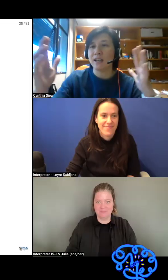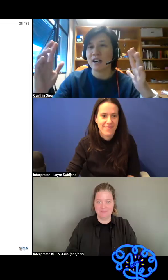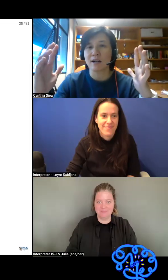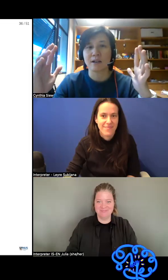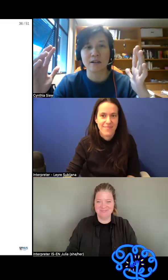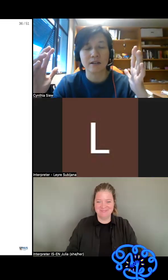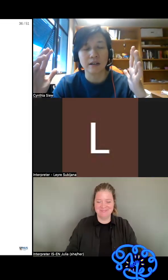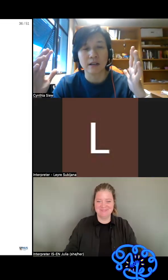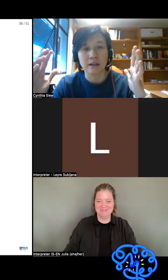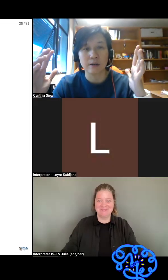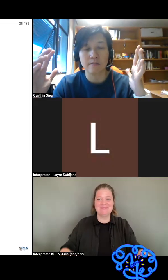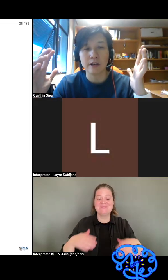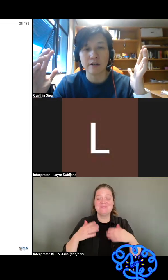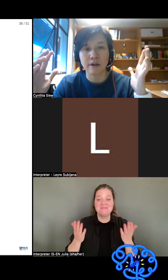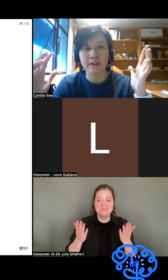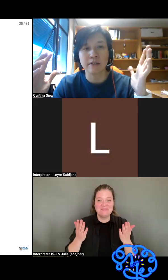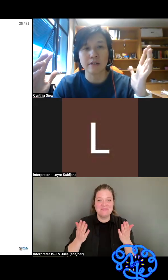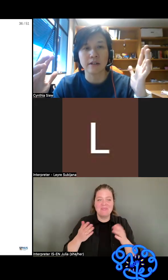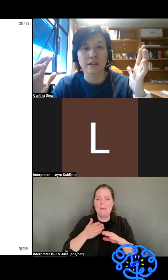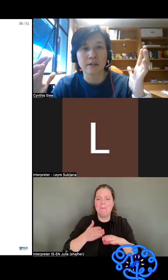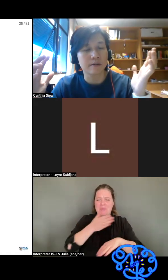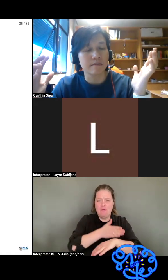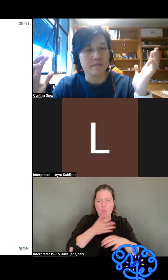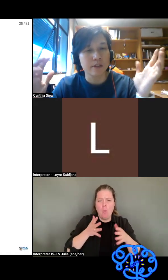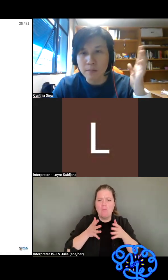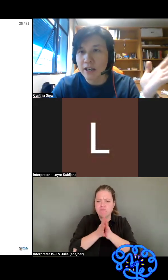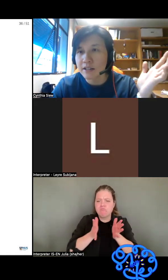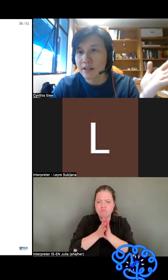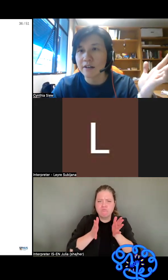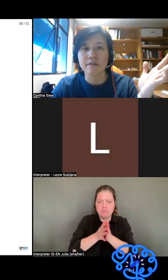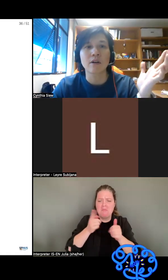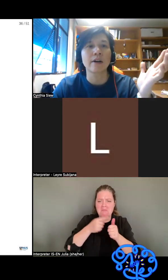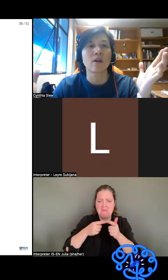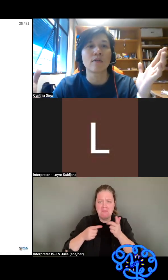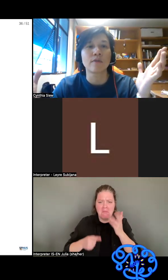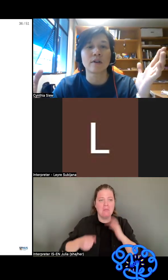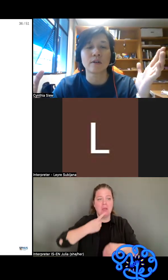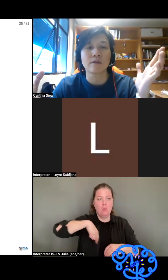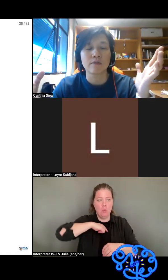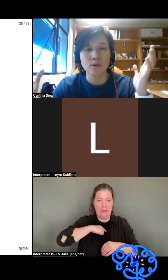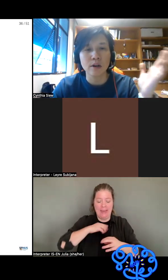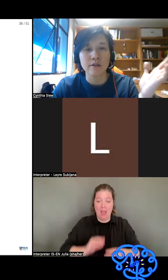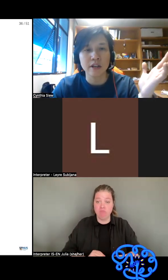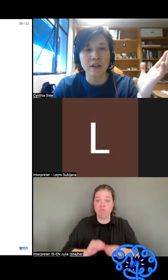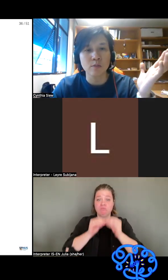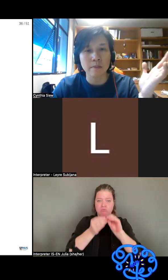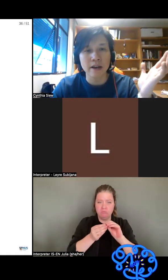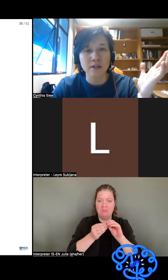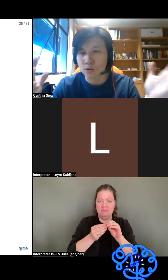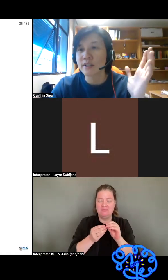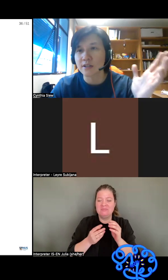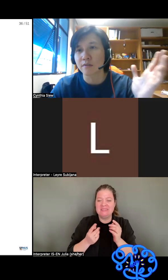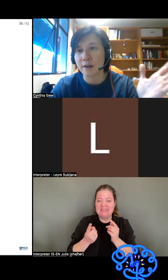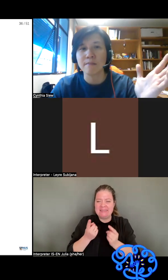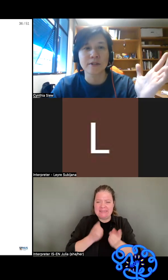mentioned, we created a stimuli set like of 200 English word pairs